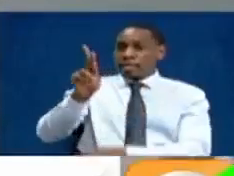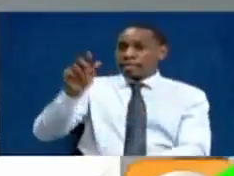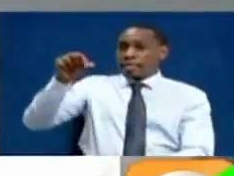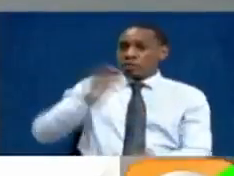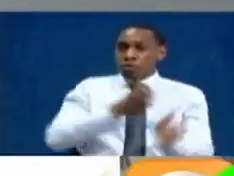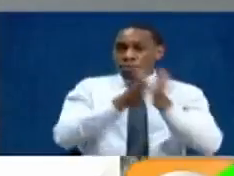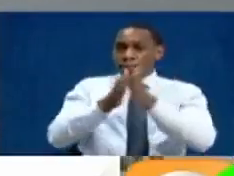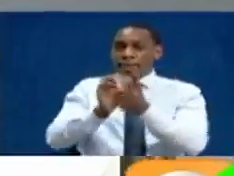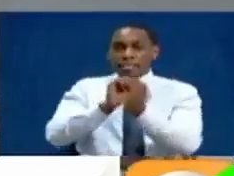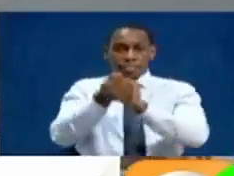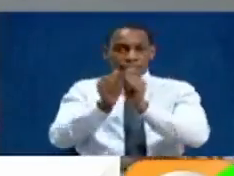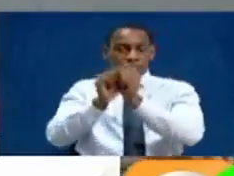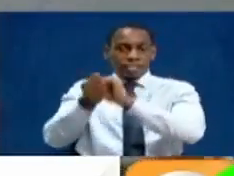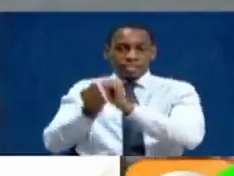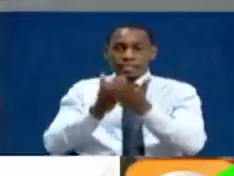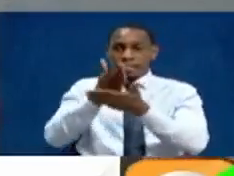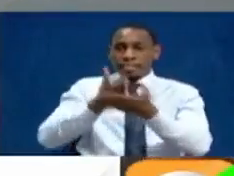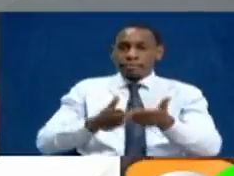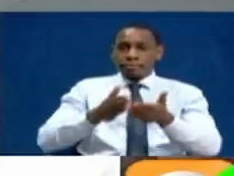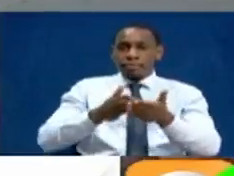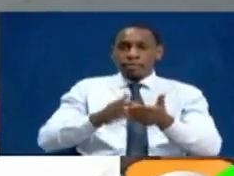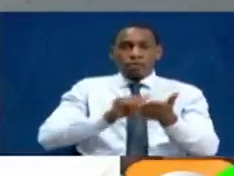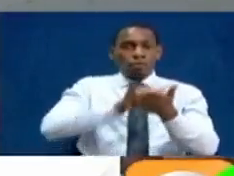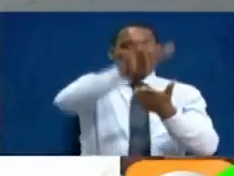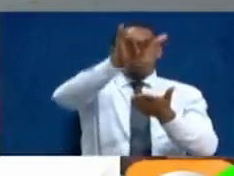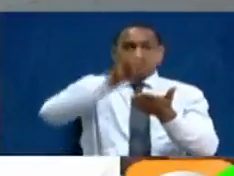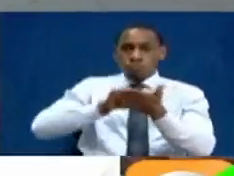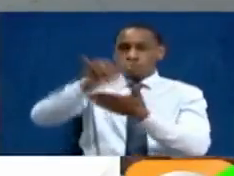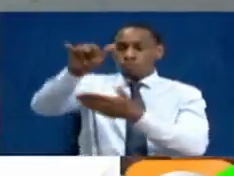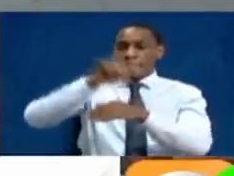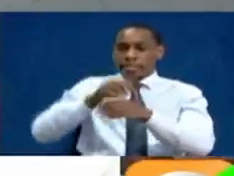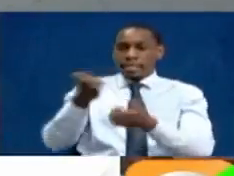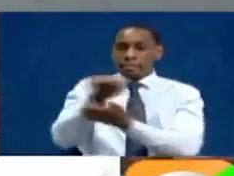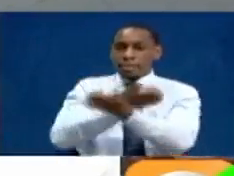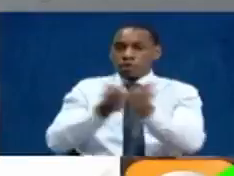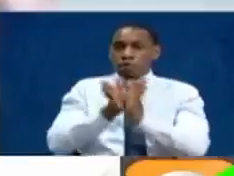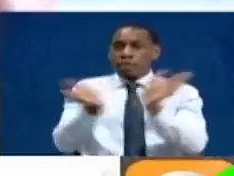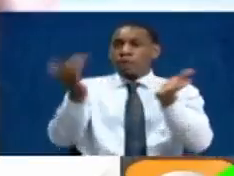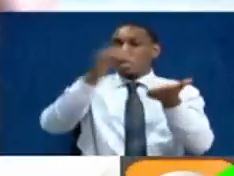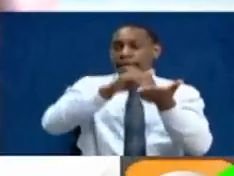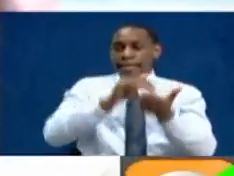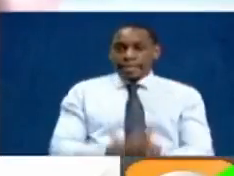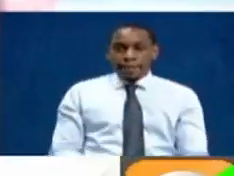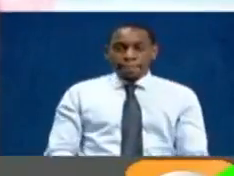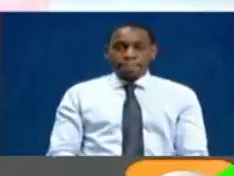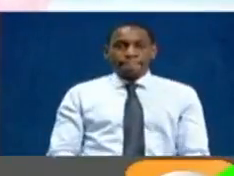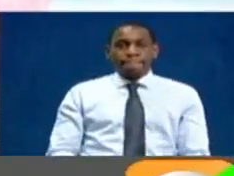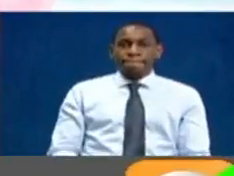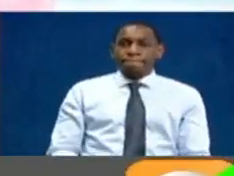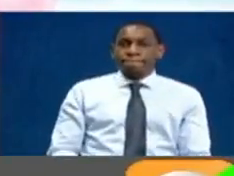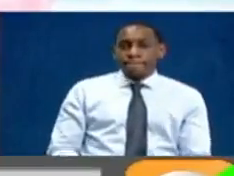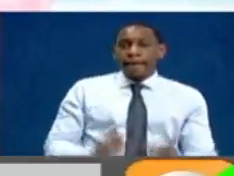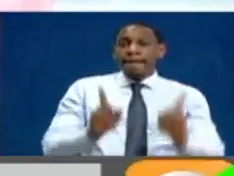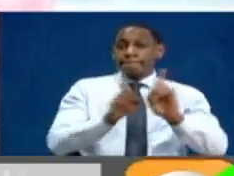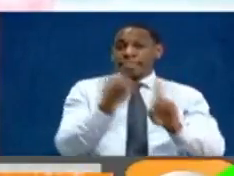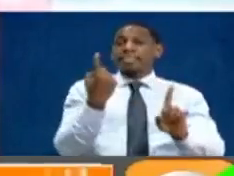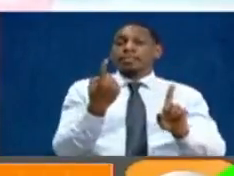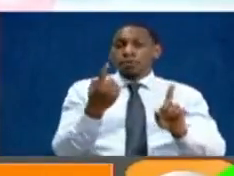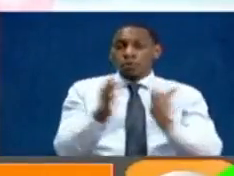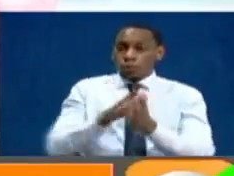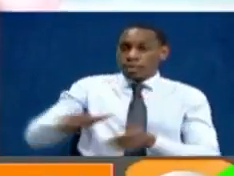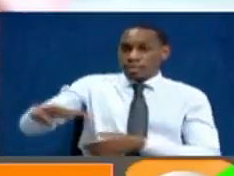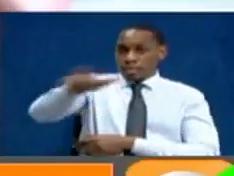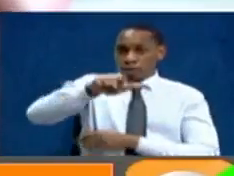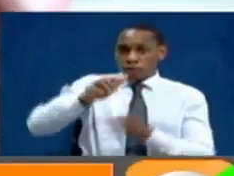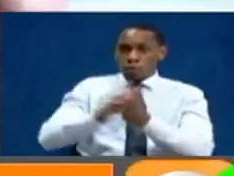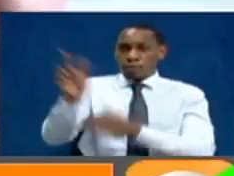airline plans to make changes to some of its key destinations once the economy reopens. We will start, first of all, with